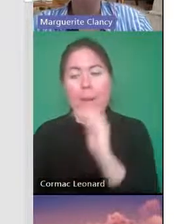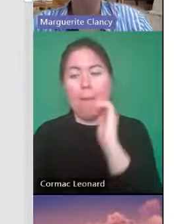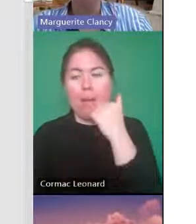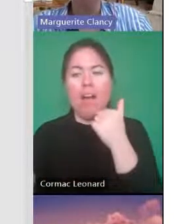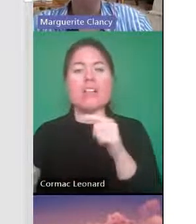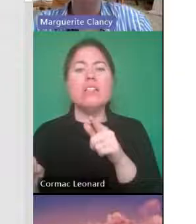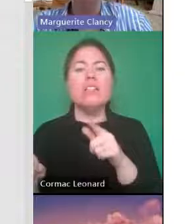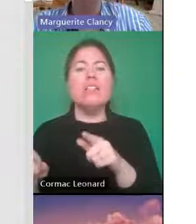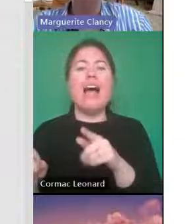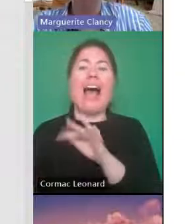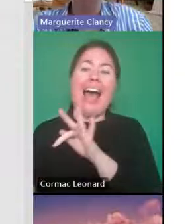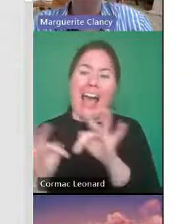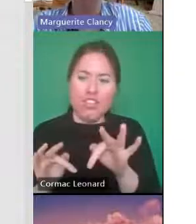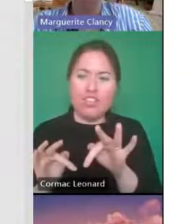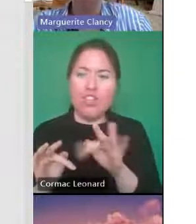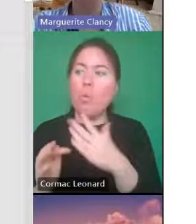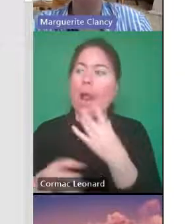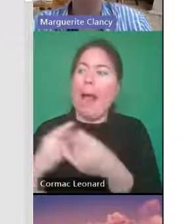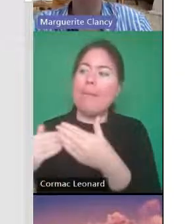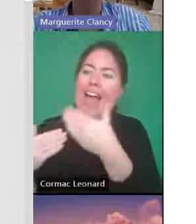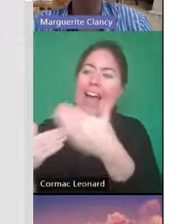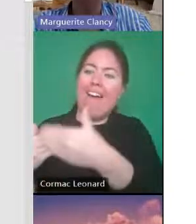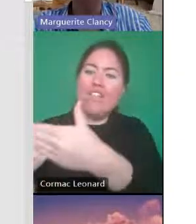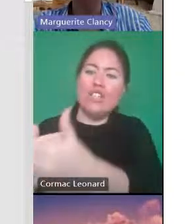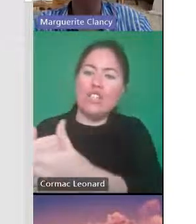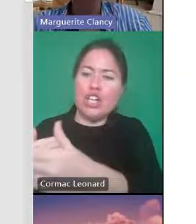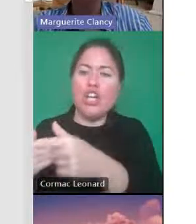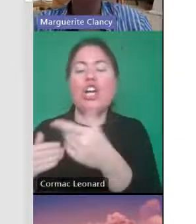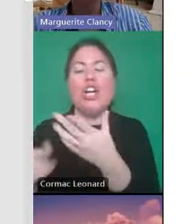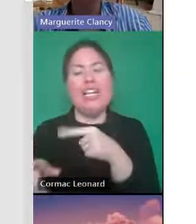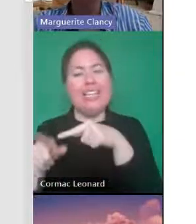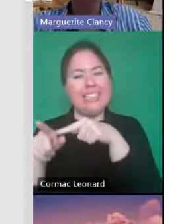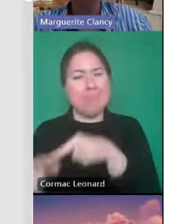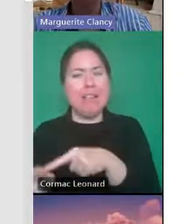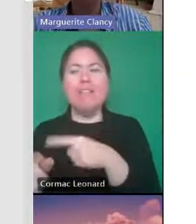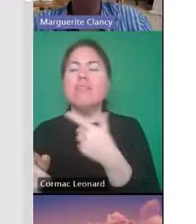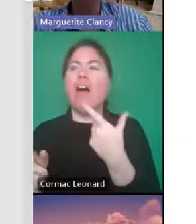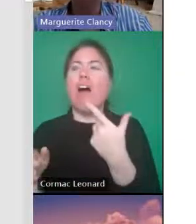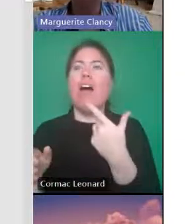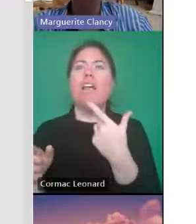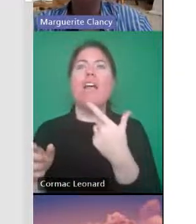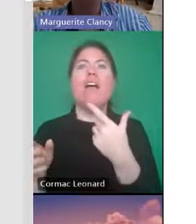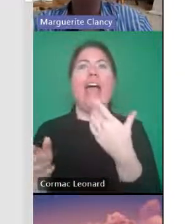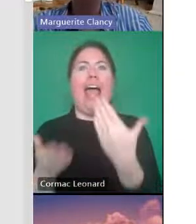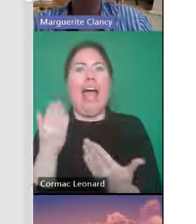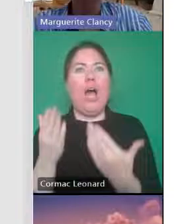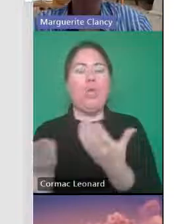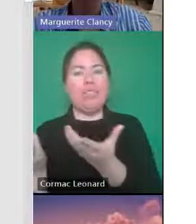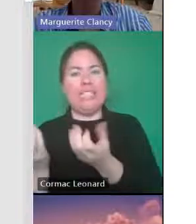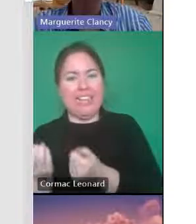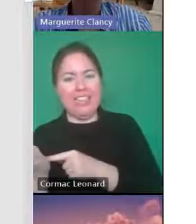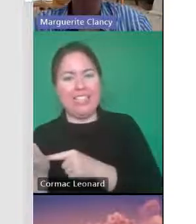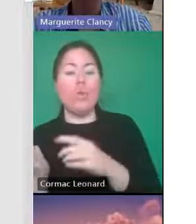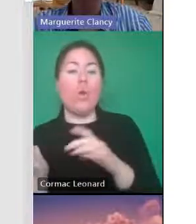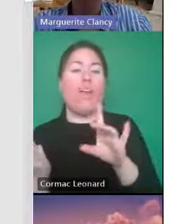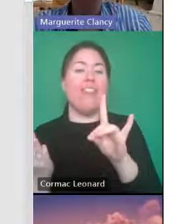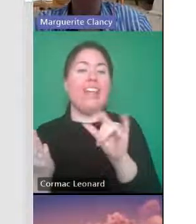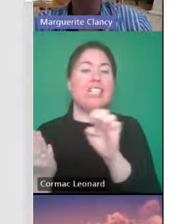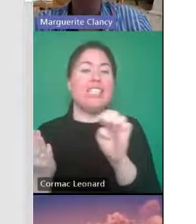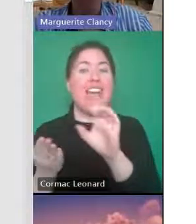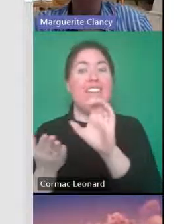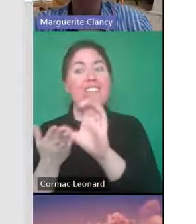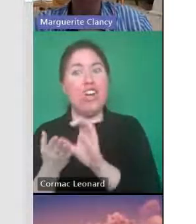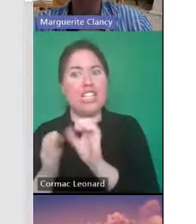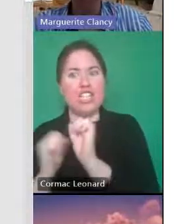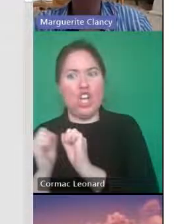workflow thereafter is dictated by the route that something comes in. And the HSE and HSE funded is very